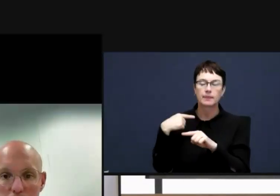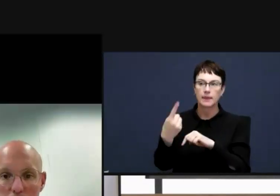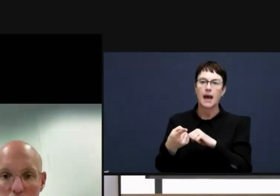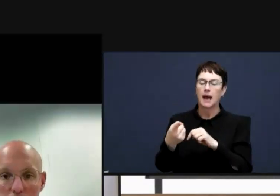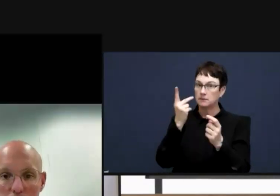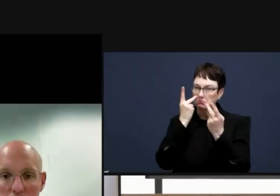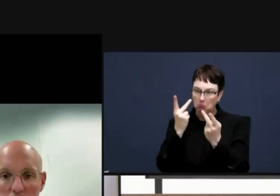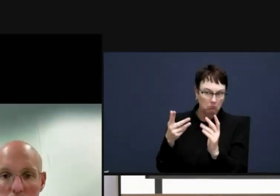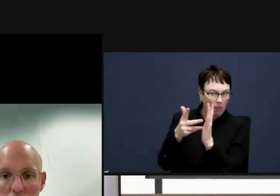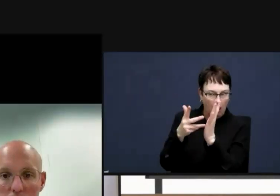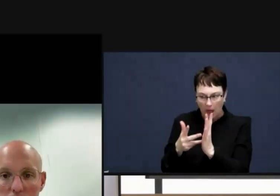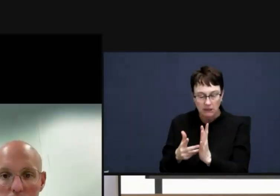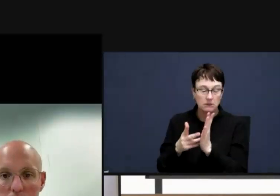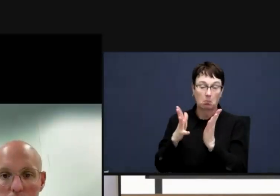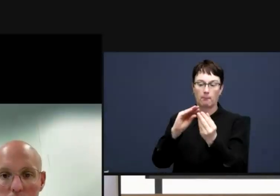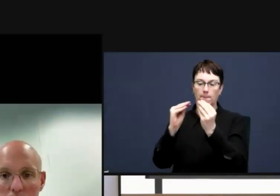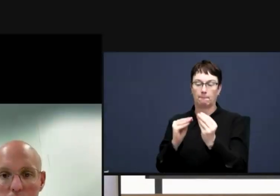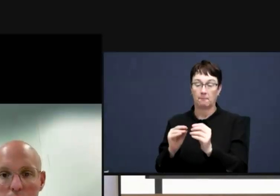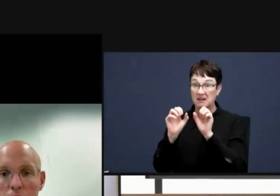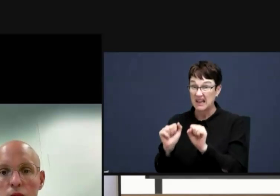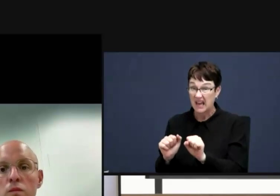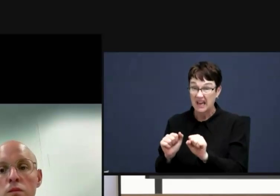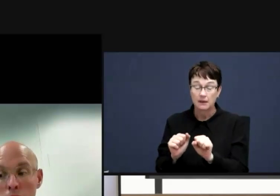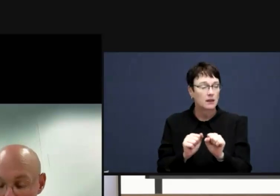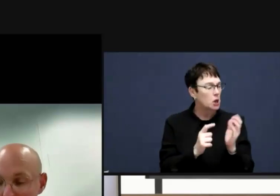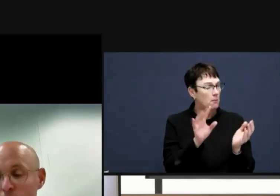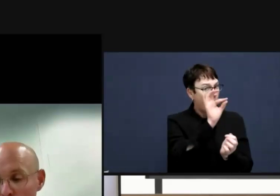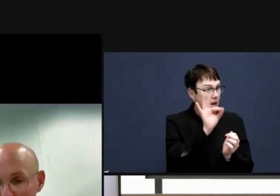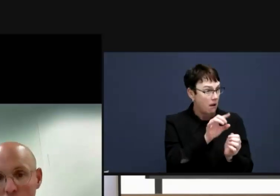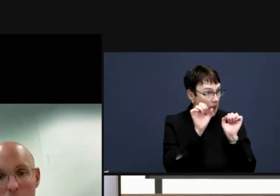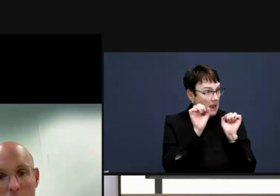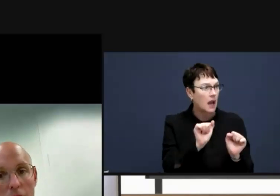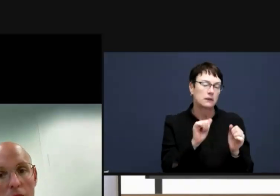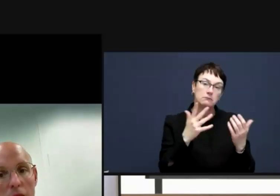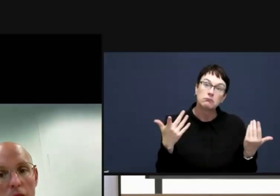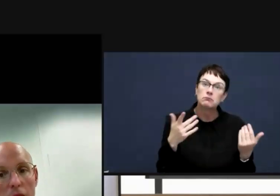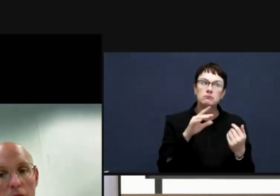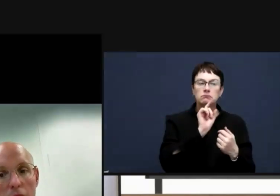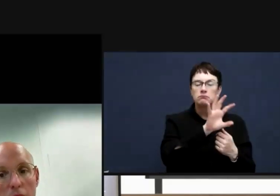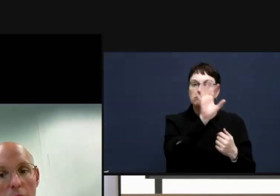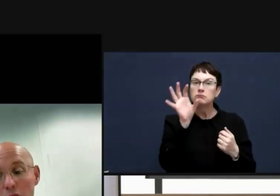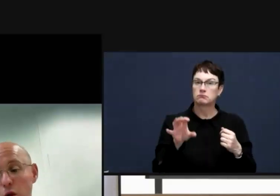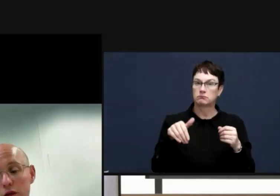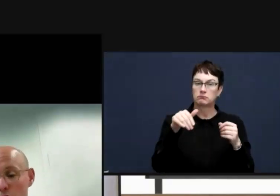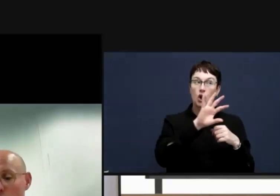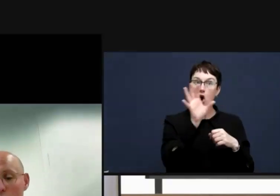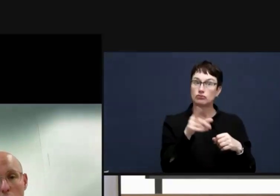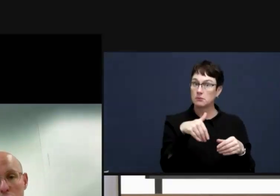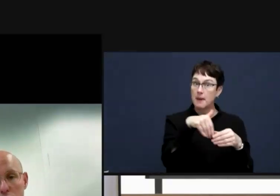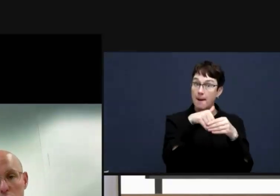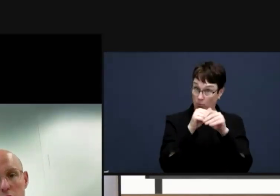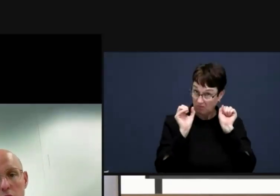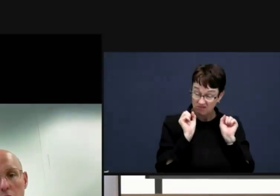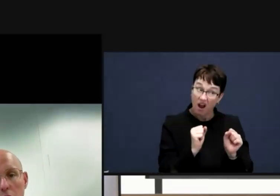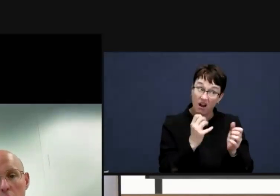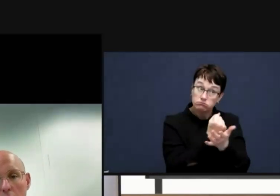something that other member states can benefit from as well? Can they be inspired by it, or maybe even use? Well, it's all